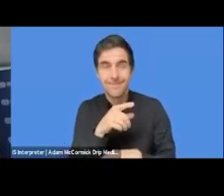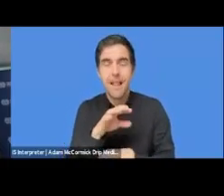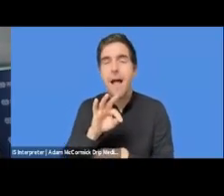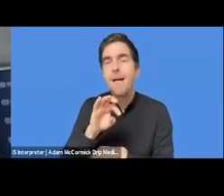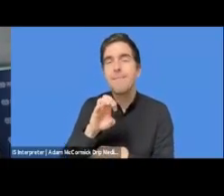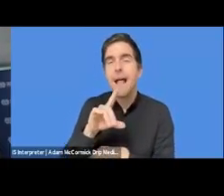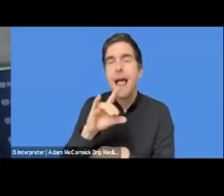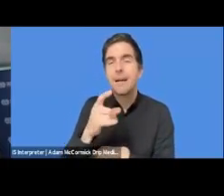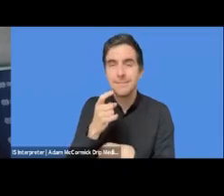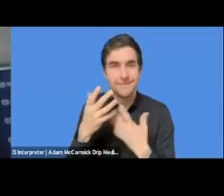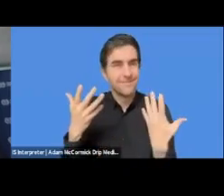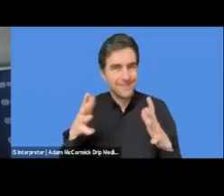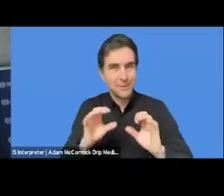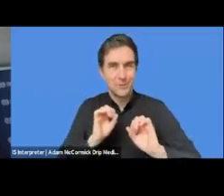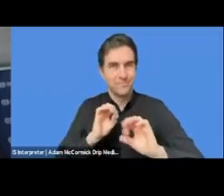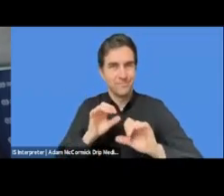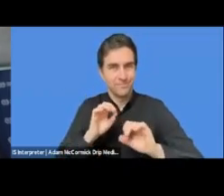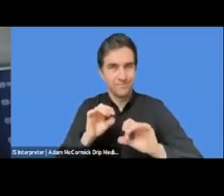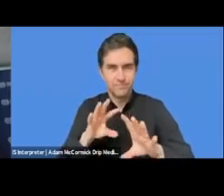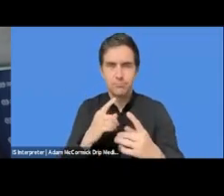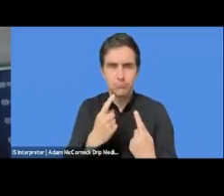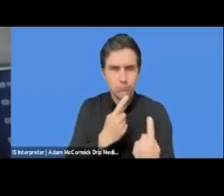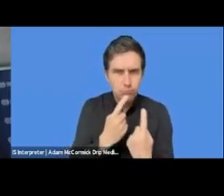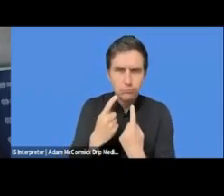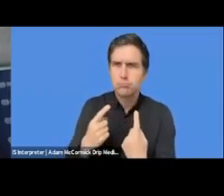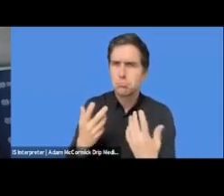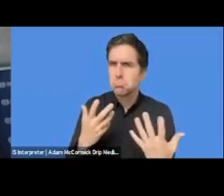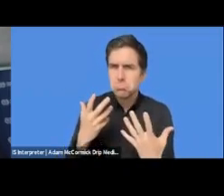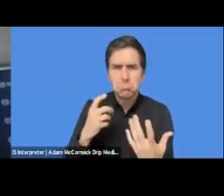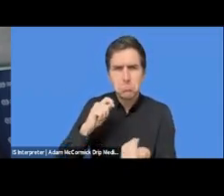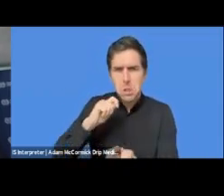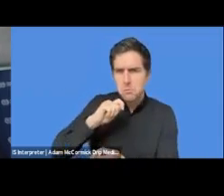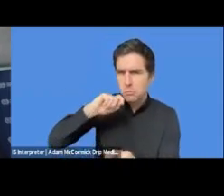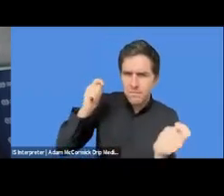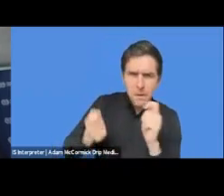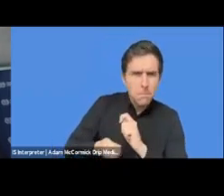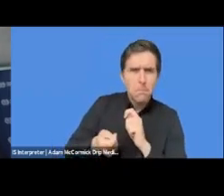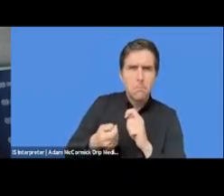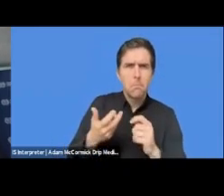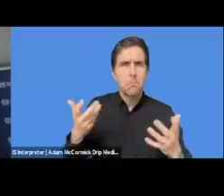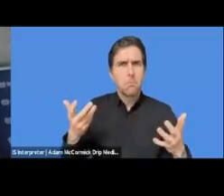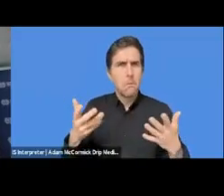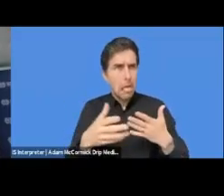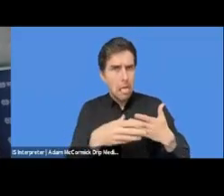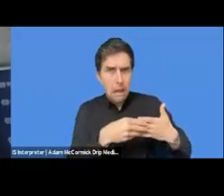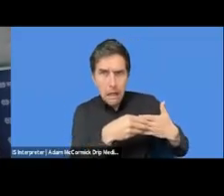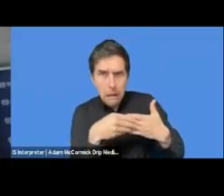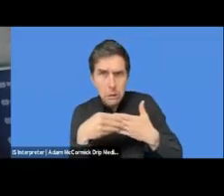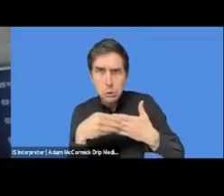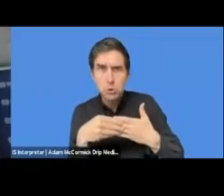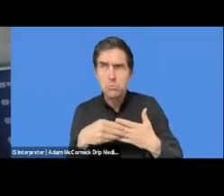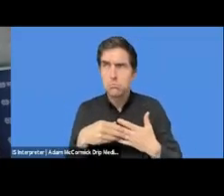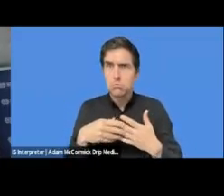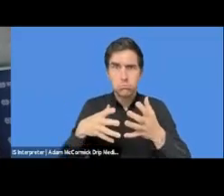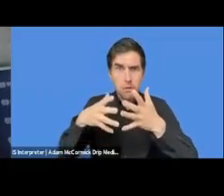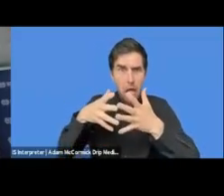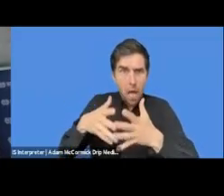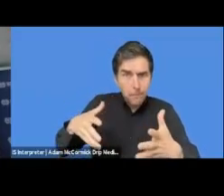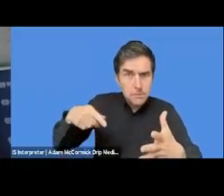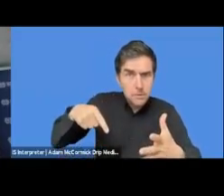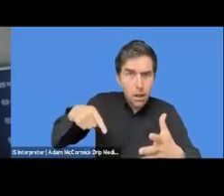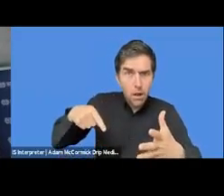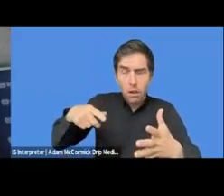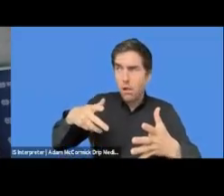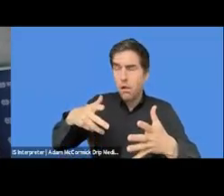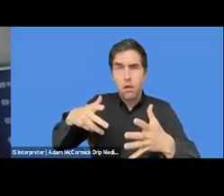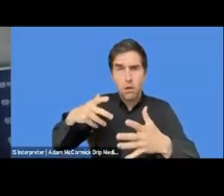Okay, so as Felix has already talked about what Transform is, which is a leadership and capacity